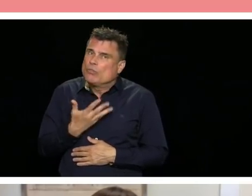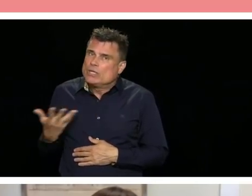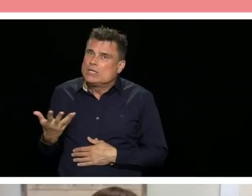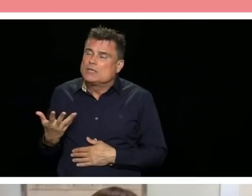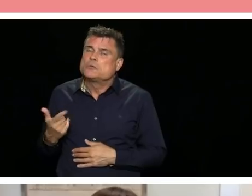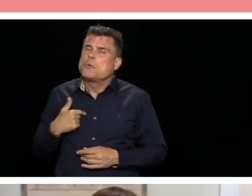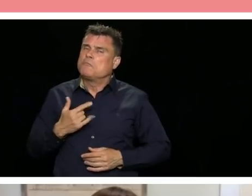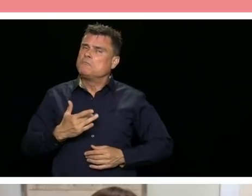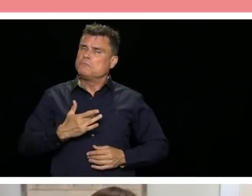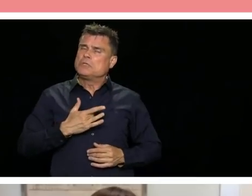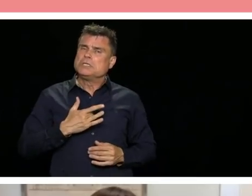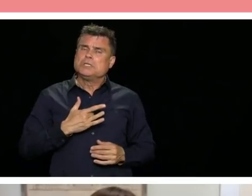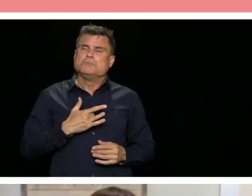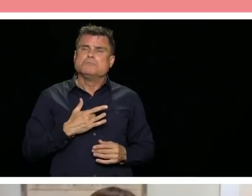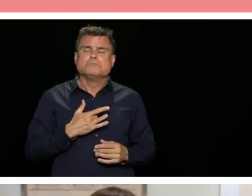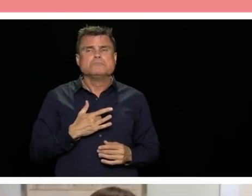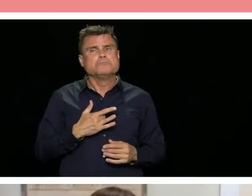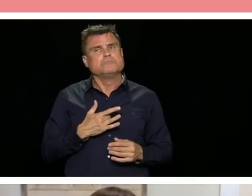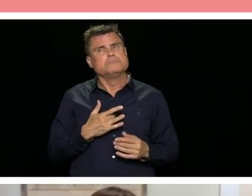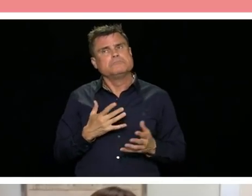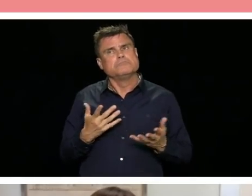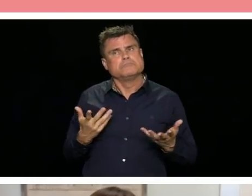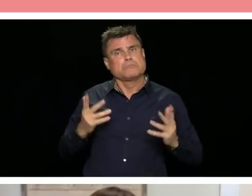seen their adults and their parents do.